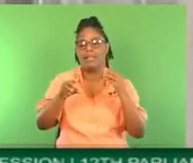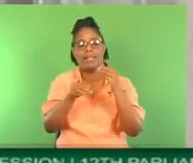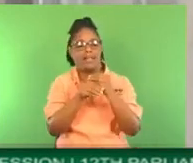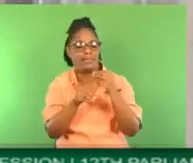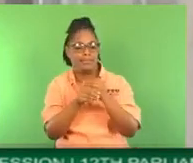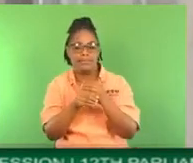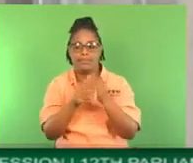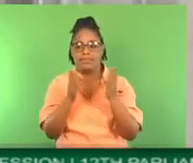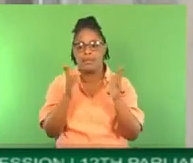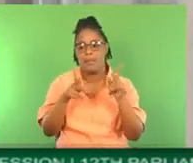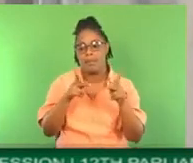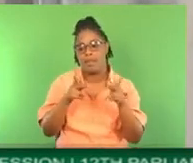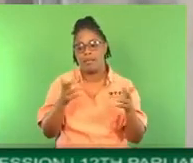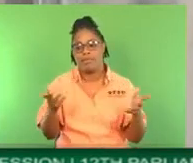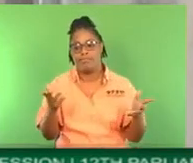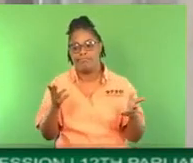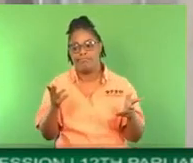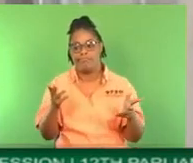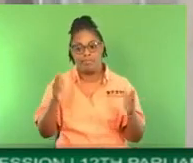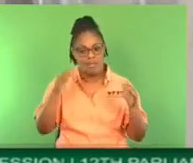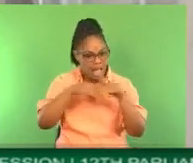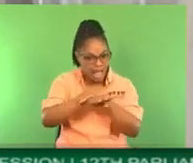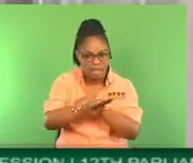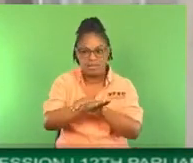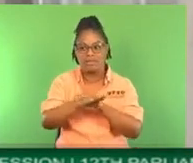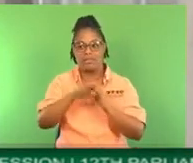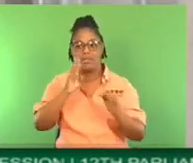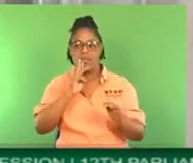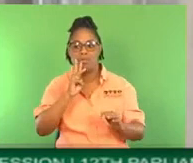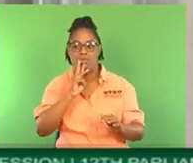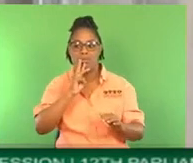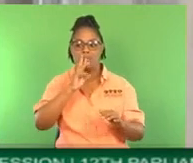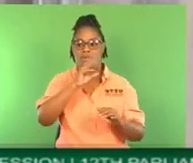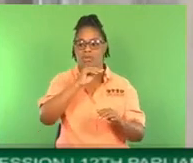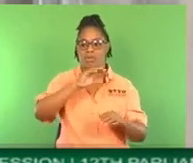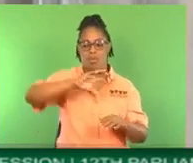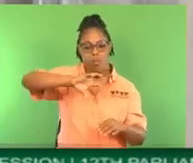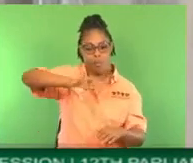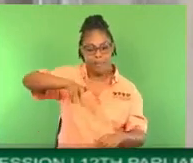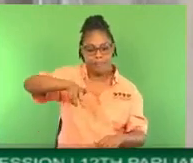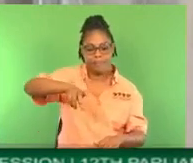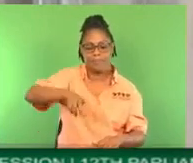for the people for Cumuto, Manzanilla. You mentioned as well